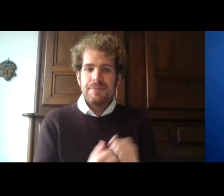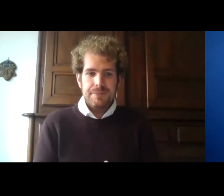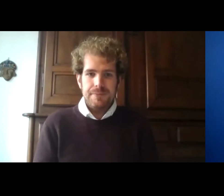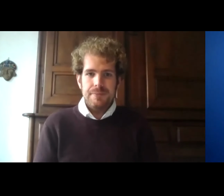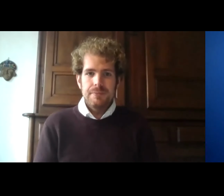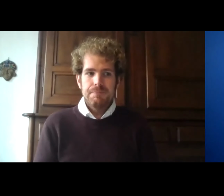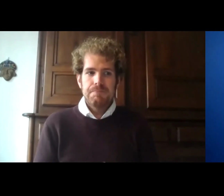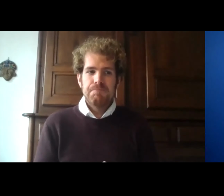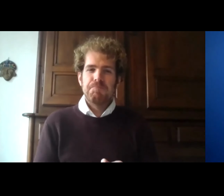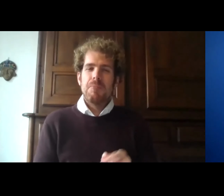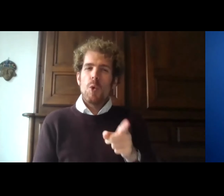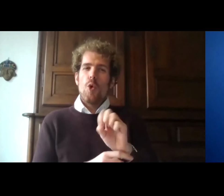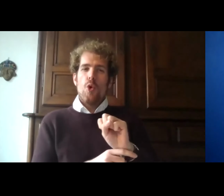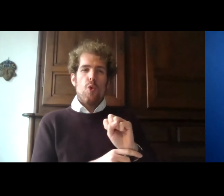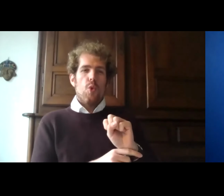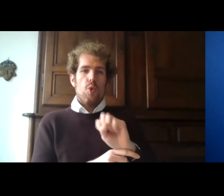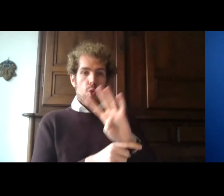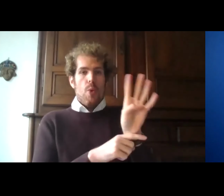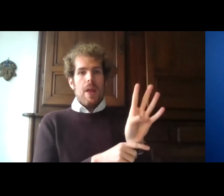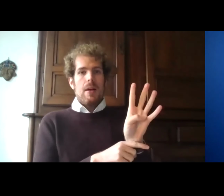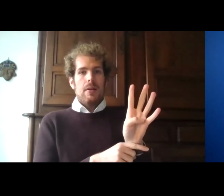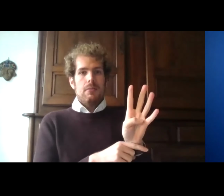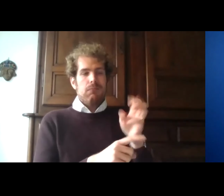And that's clearly not equitable.